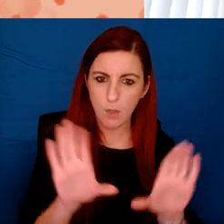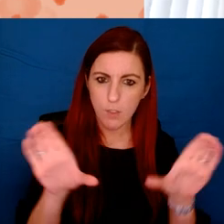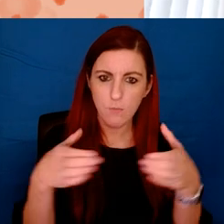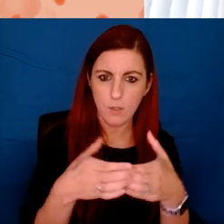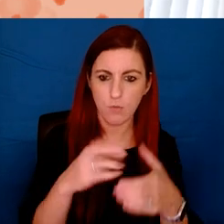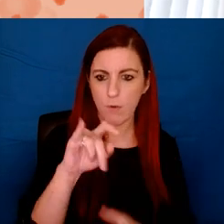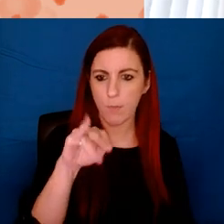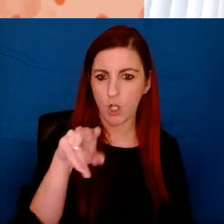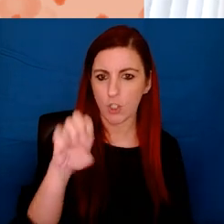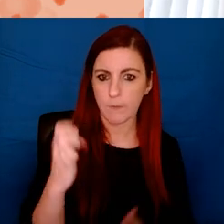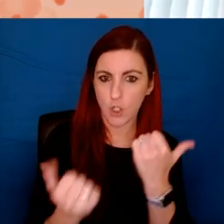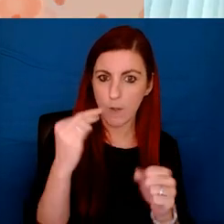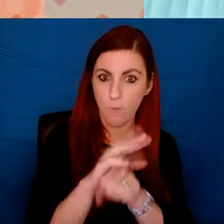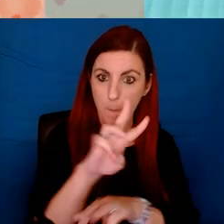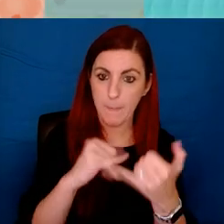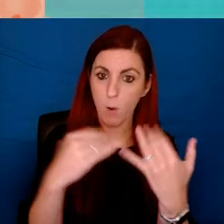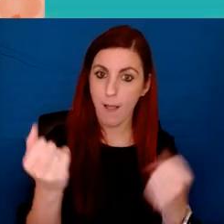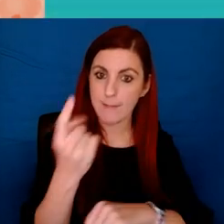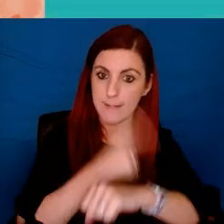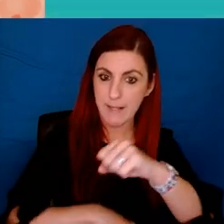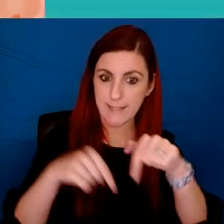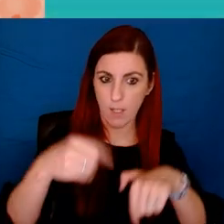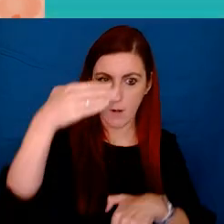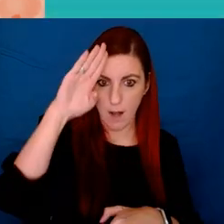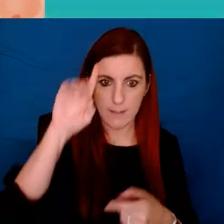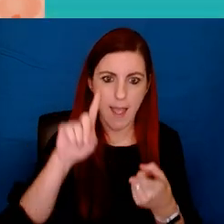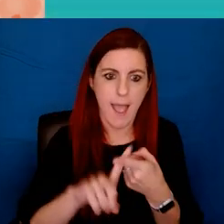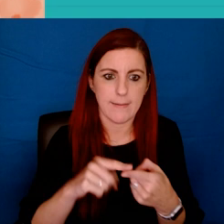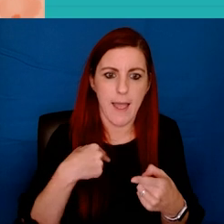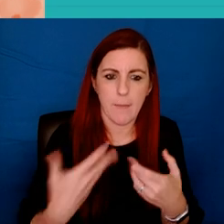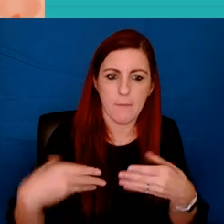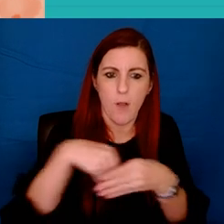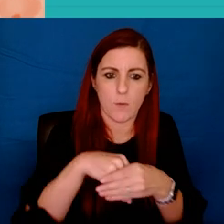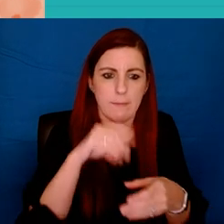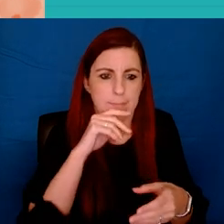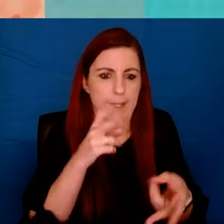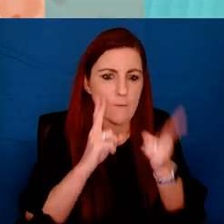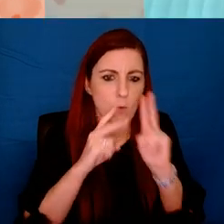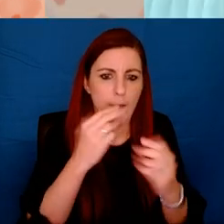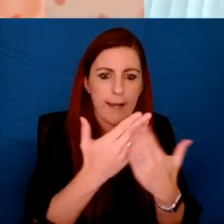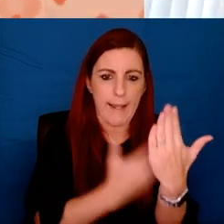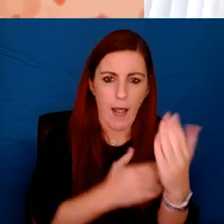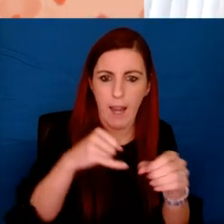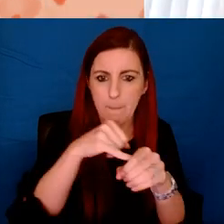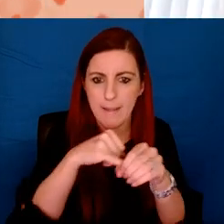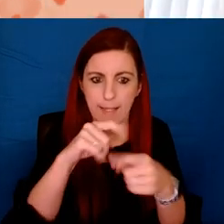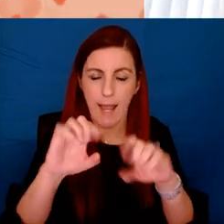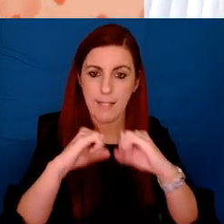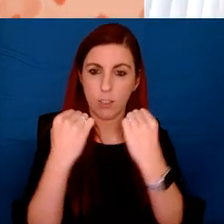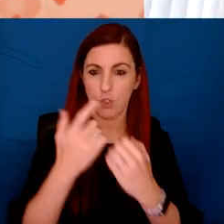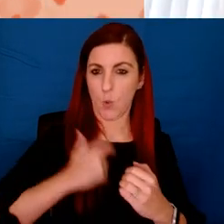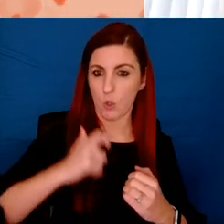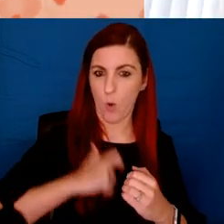framework surrounding reproductive justice for disabled people in Ireland. And I do interviews with legal, medical and social work